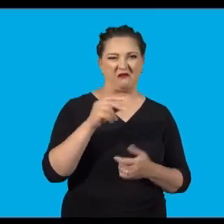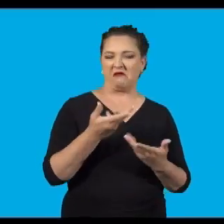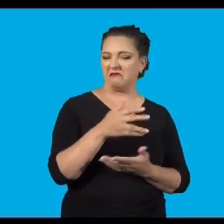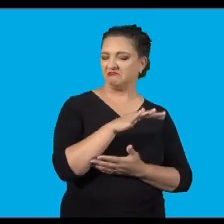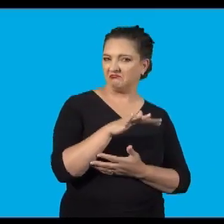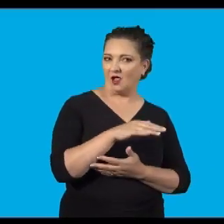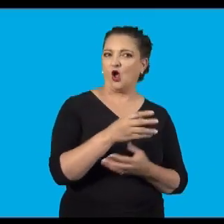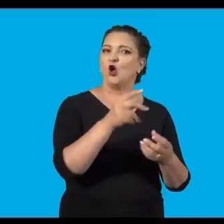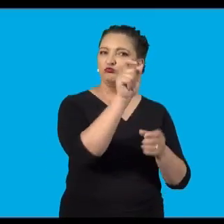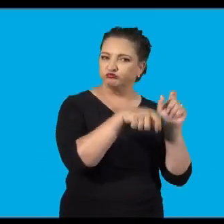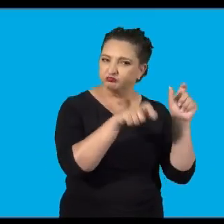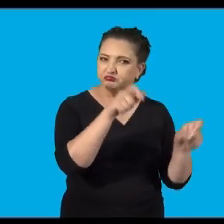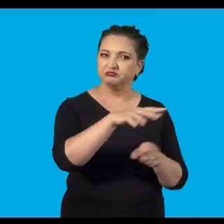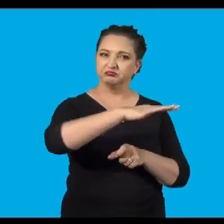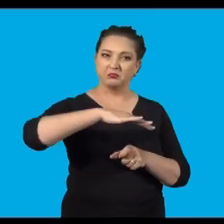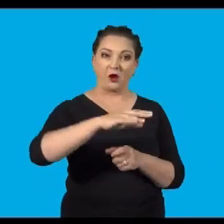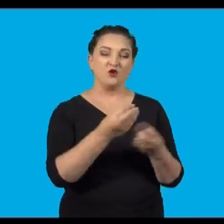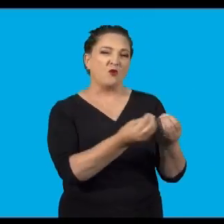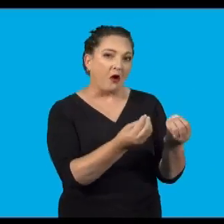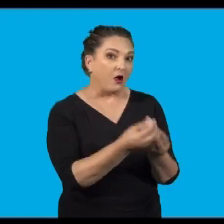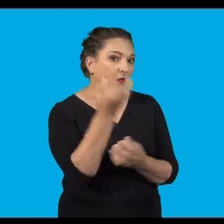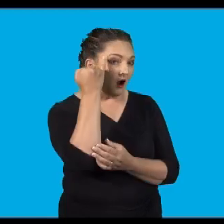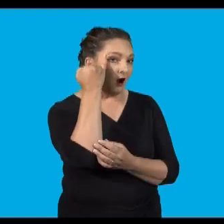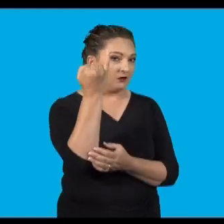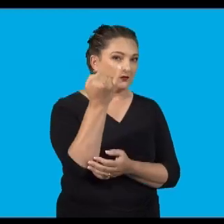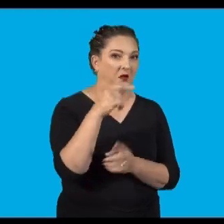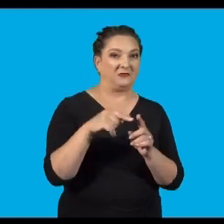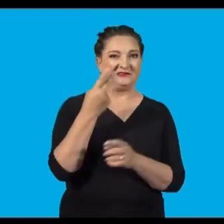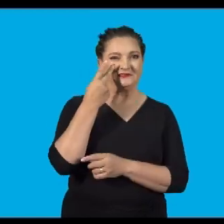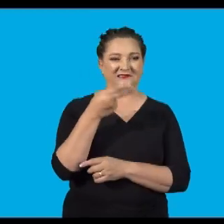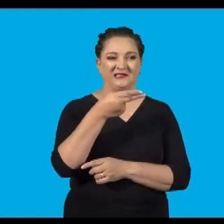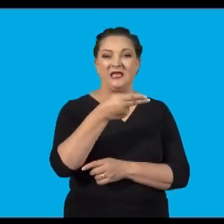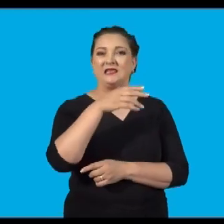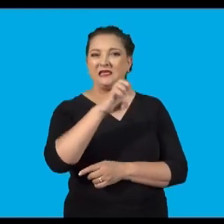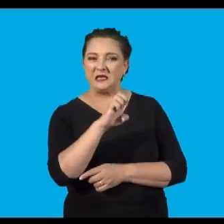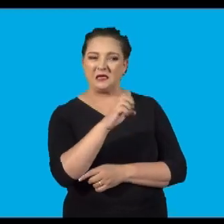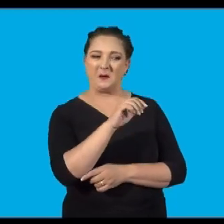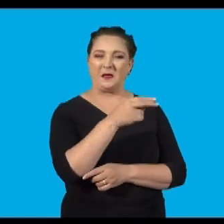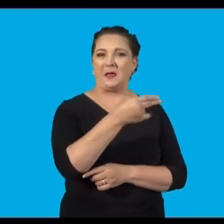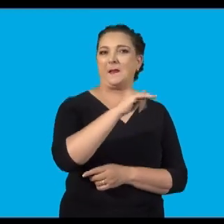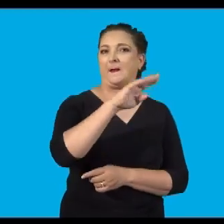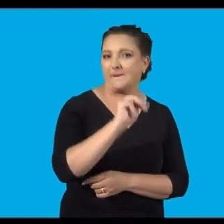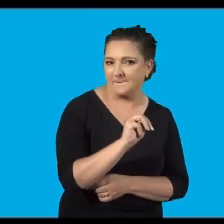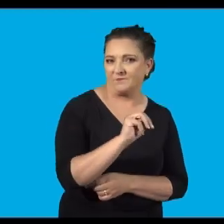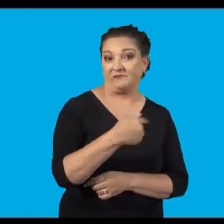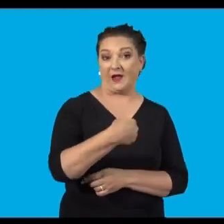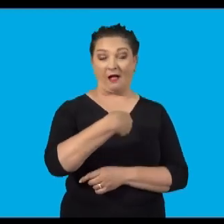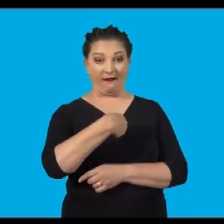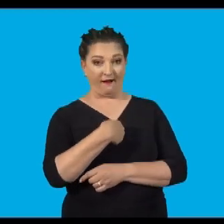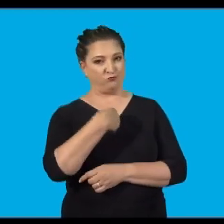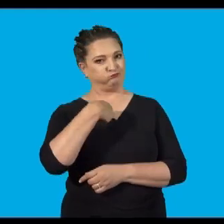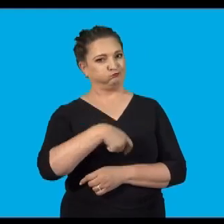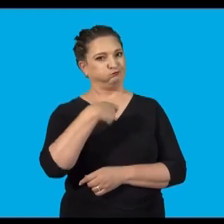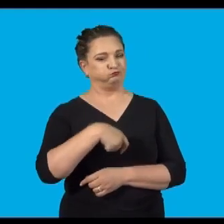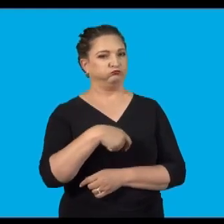place, object, or idea. And look at your examples that are listed there. Normally the he and him. Remember, your I is